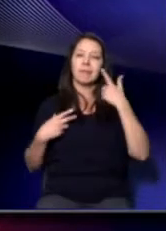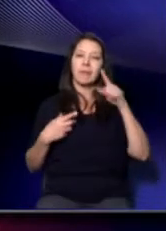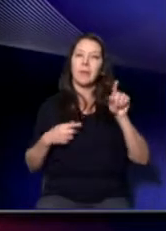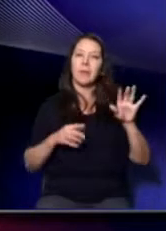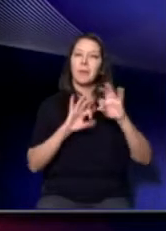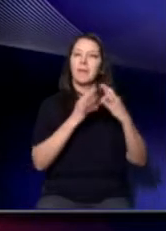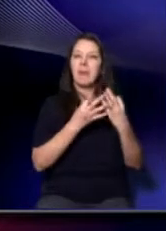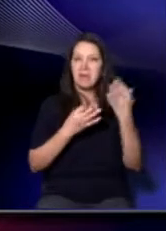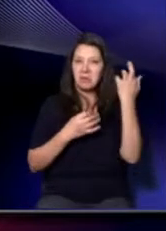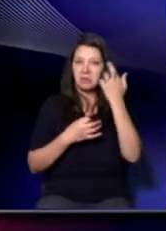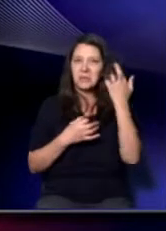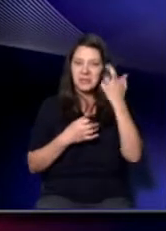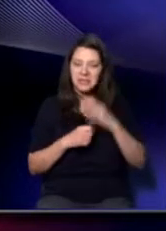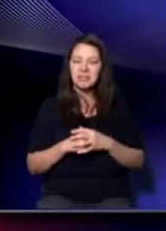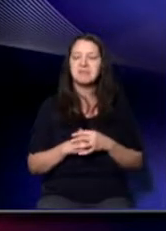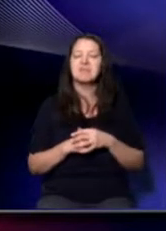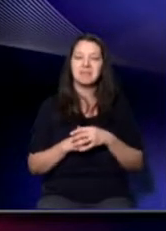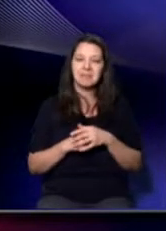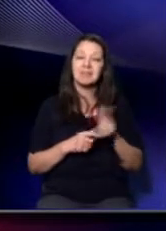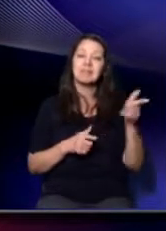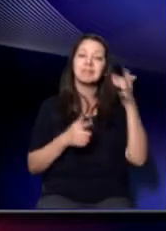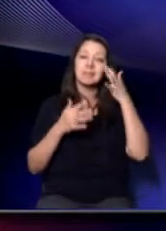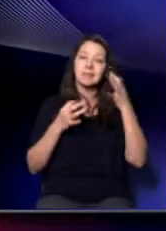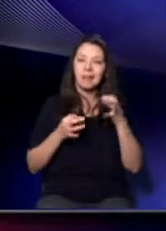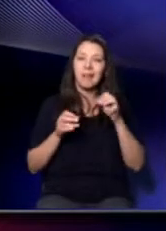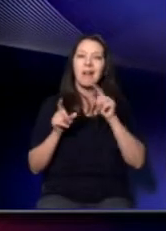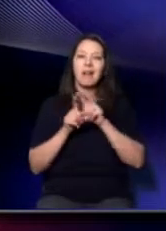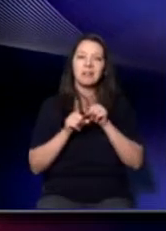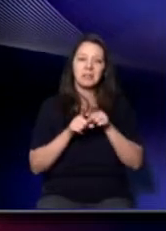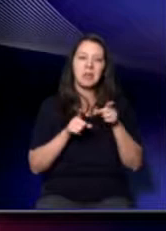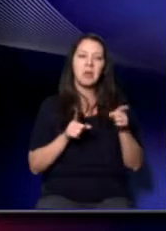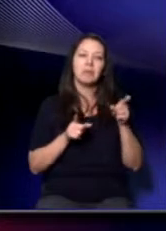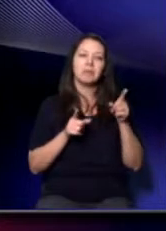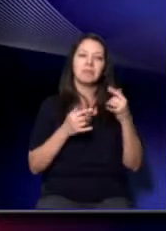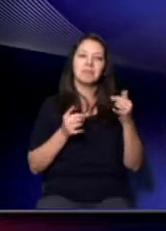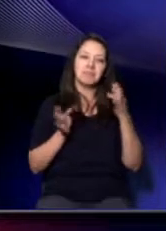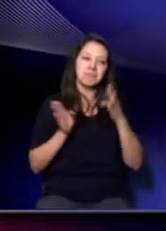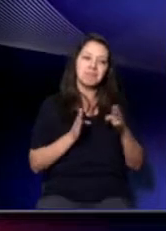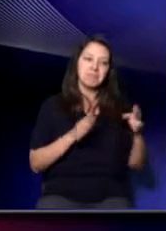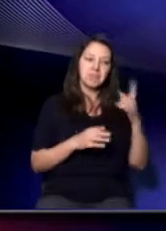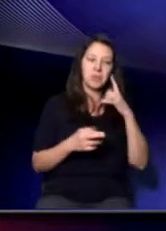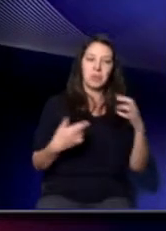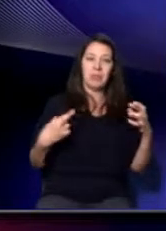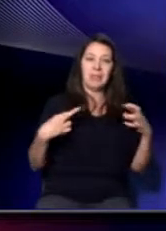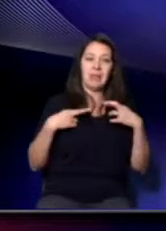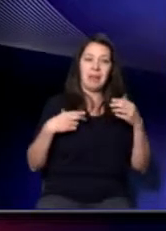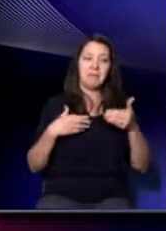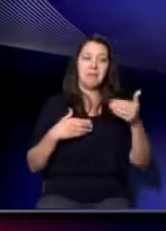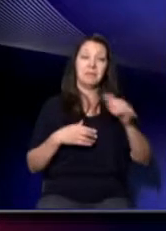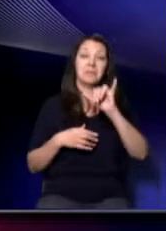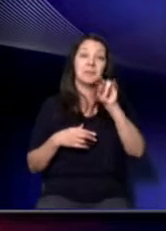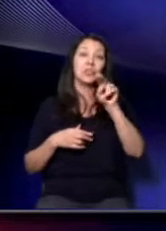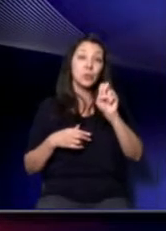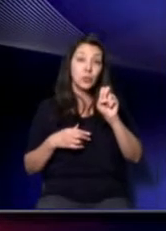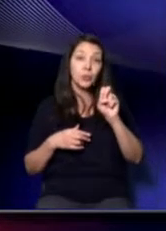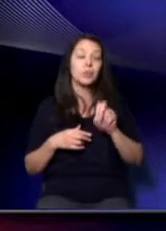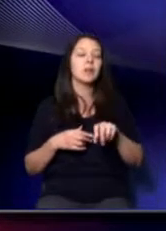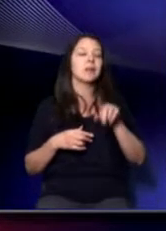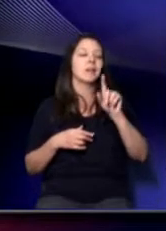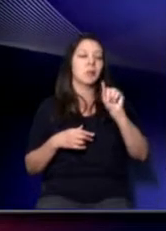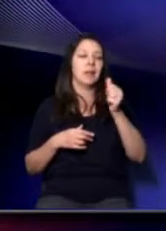she decided to also plan for retirement in June